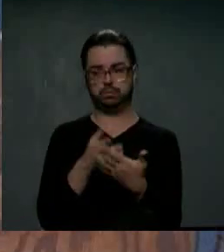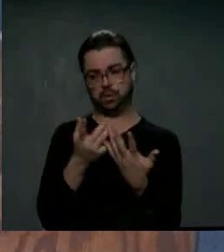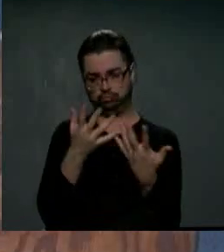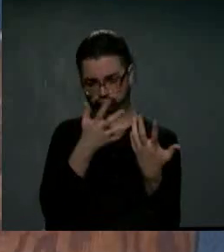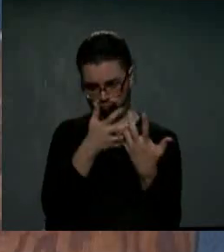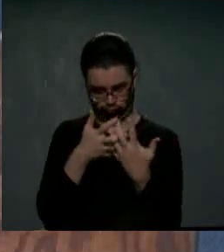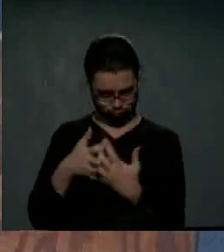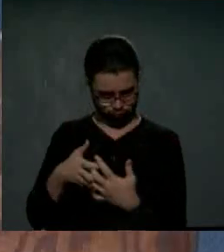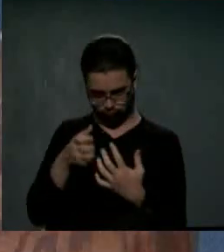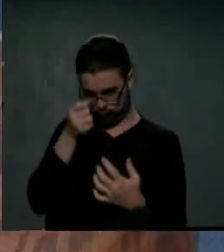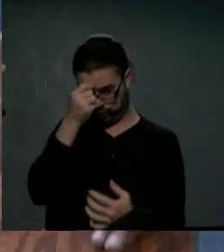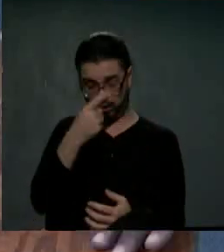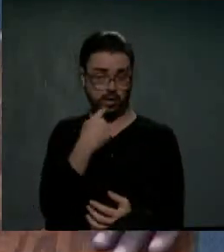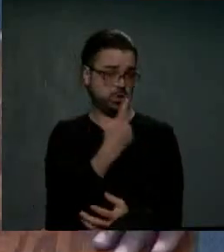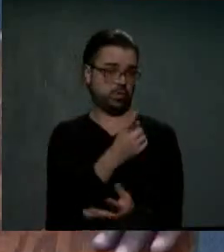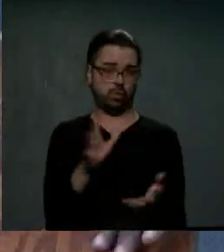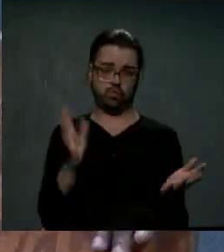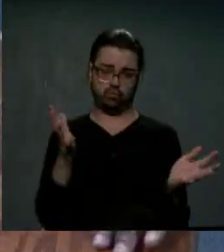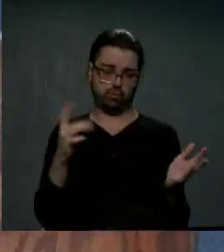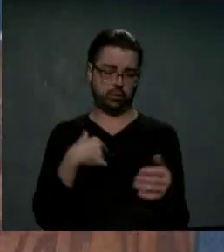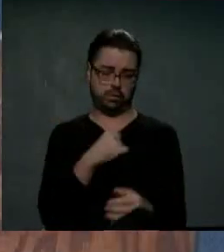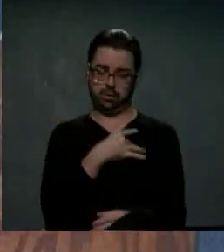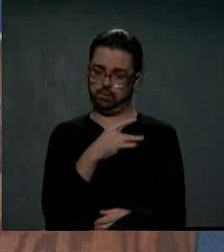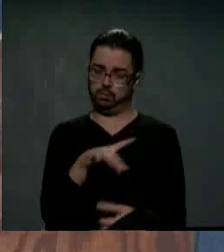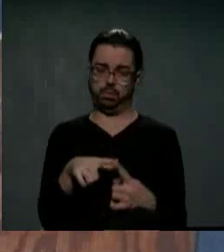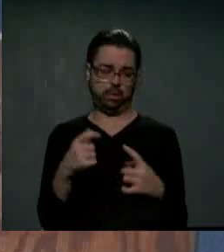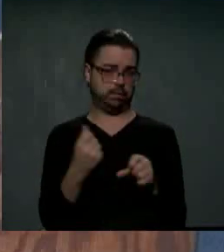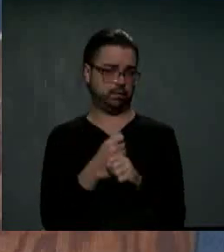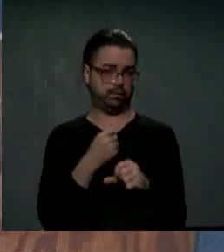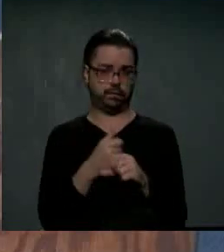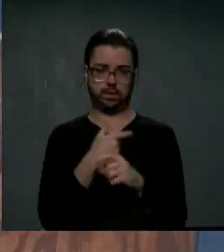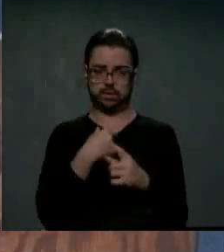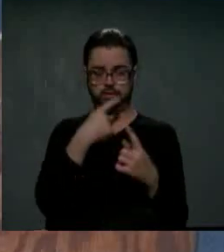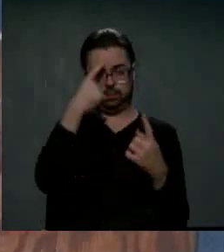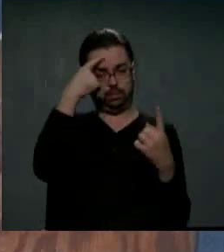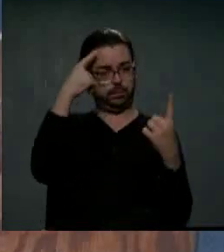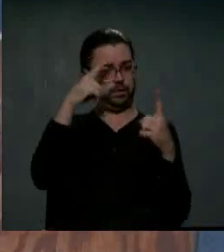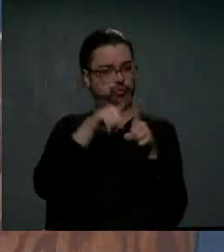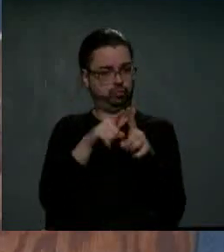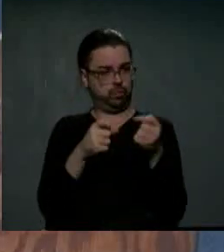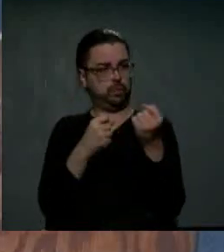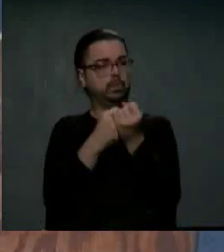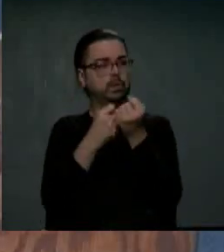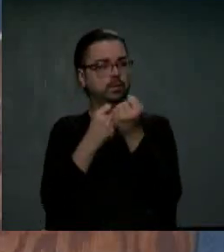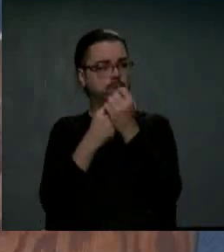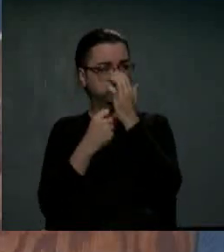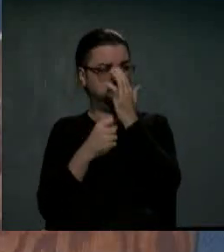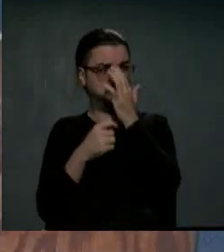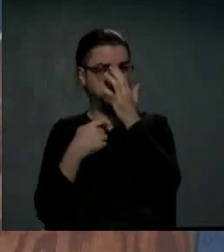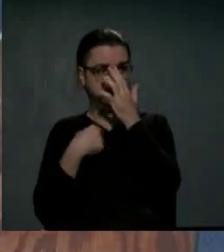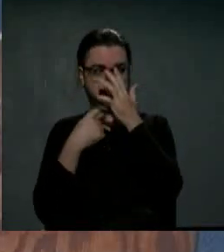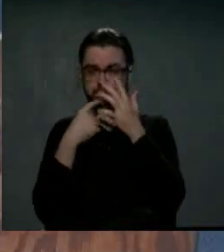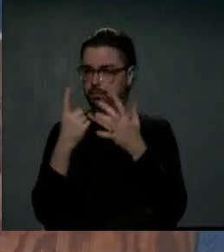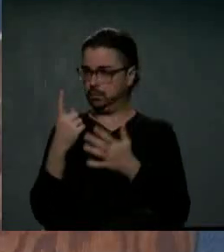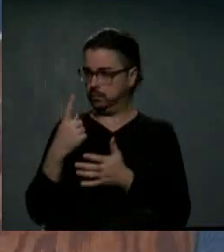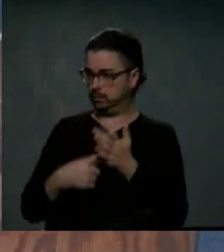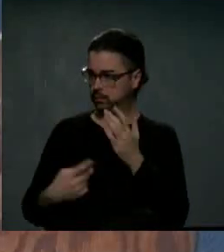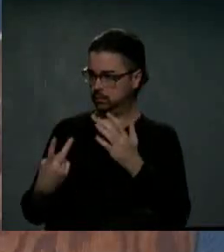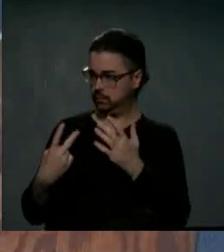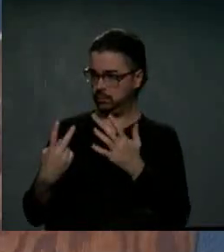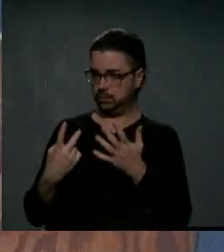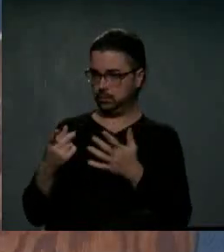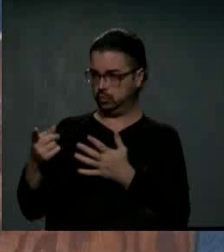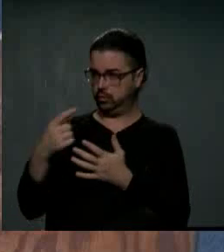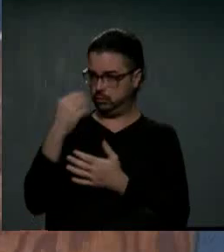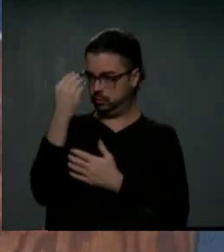understanding. I told you I don't like to fight. And so I'm in agreement that, do I tell him? You can tell him.